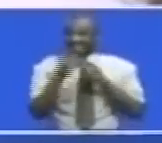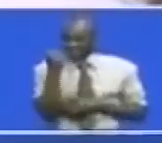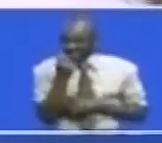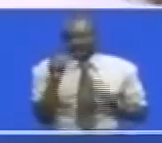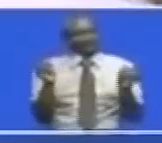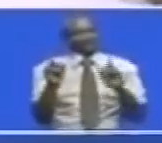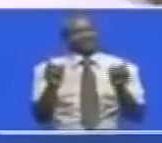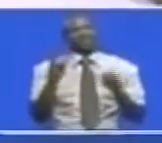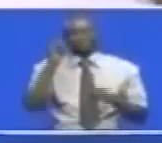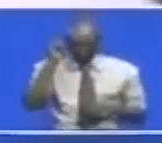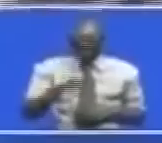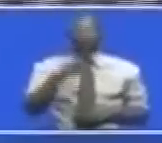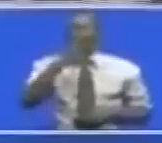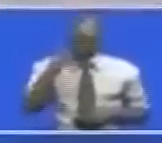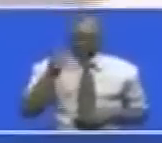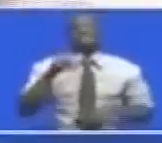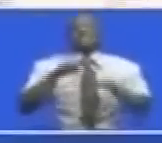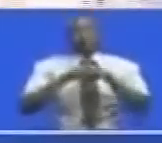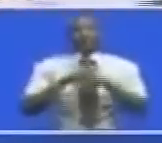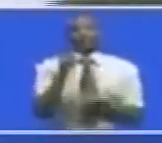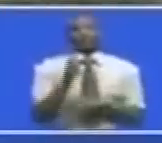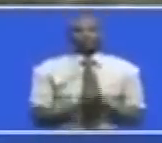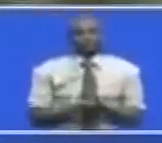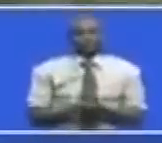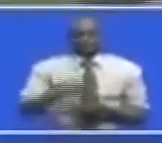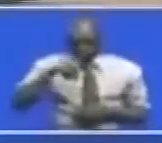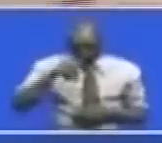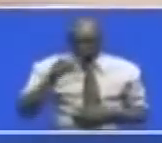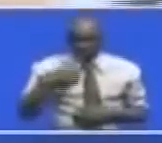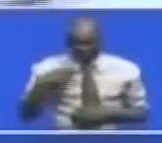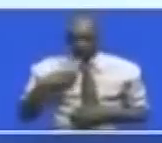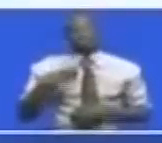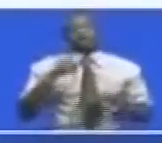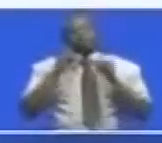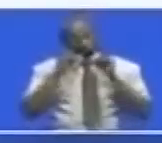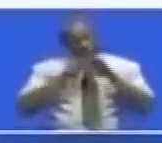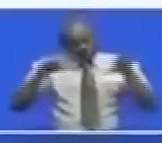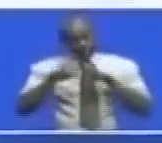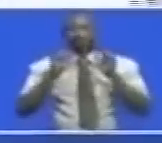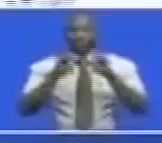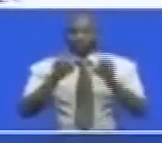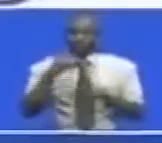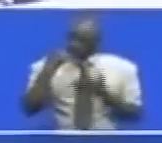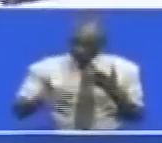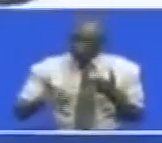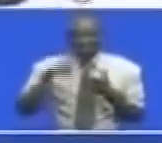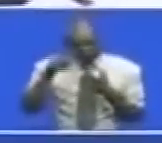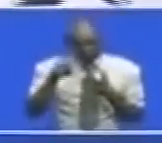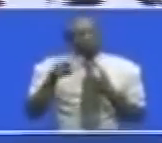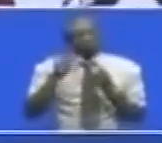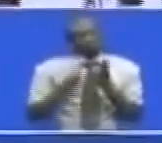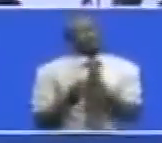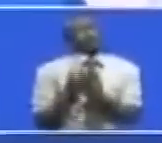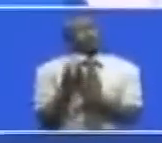you need to be one of the best in your continent. He's currently a swimming coach at a school in Mombasa, and he hopes the sport will continue to grow beyond